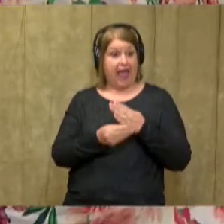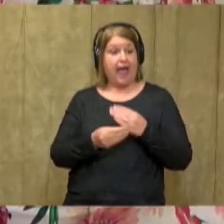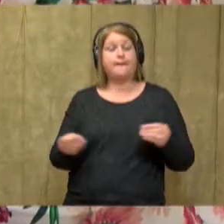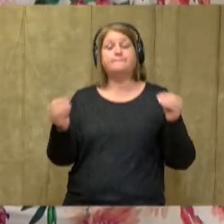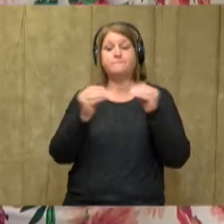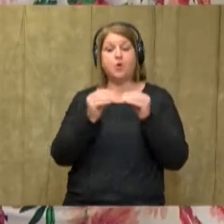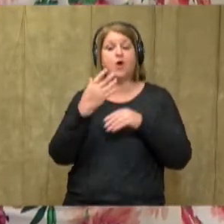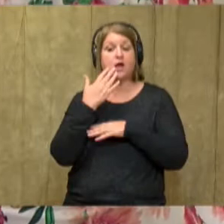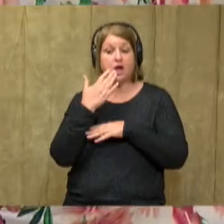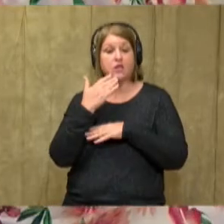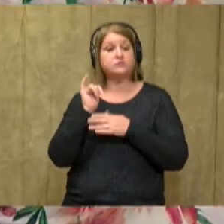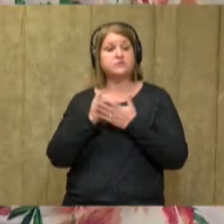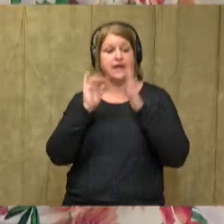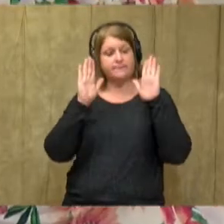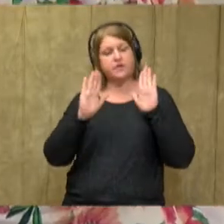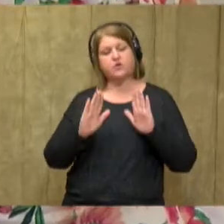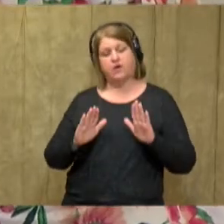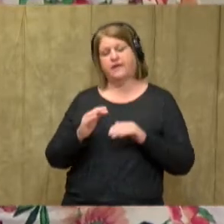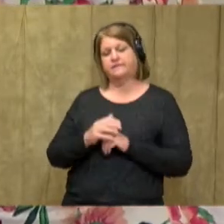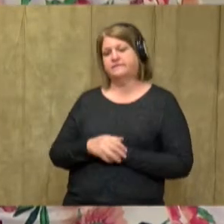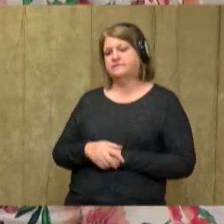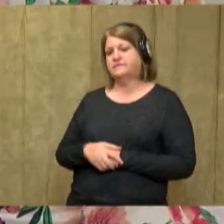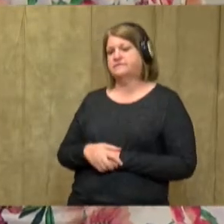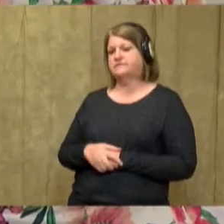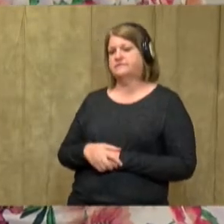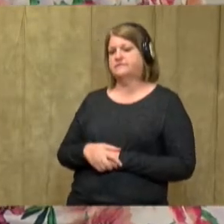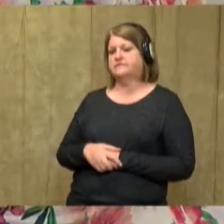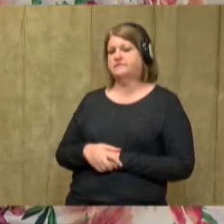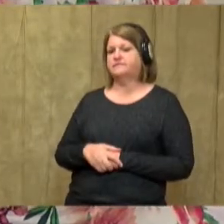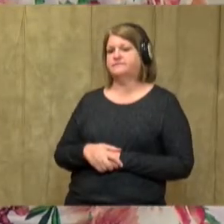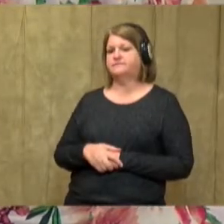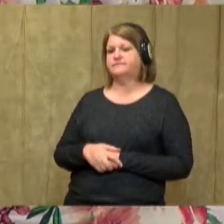I like a very colorful vase.